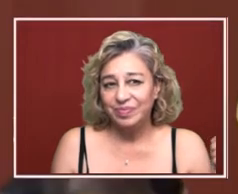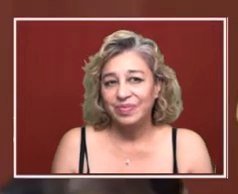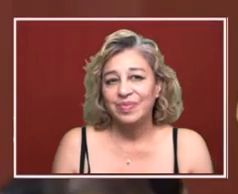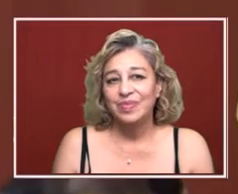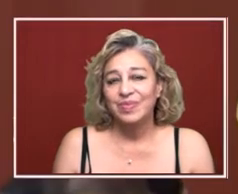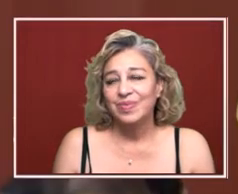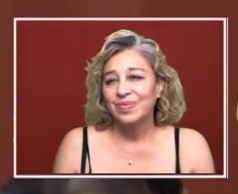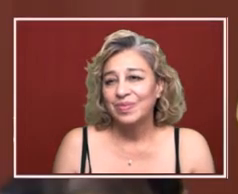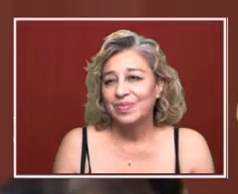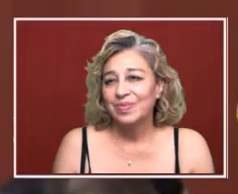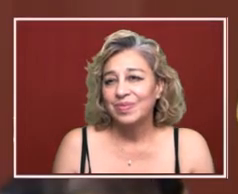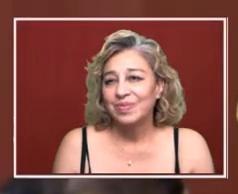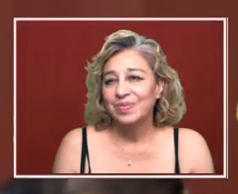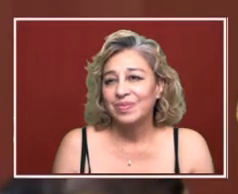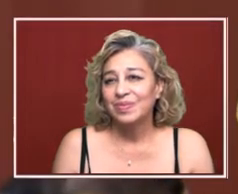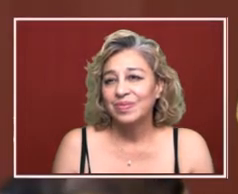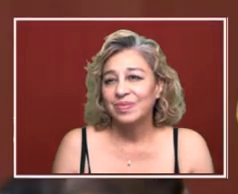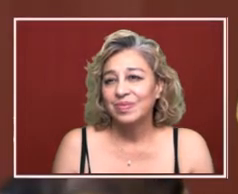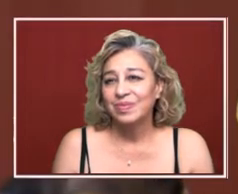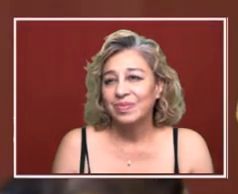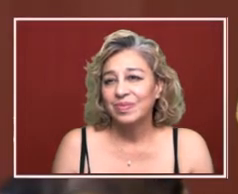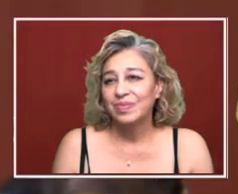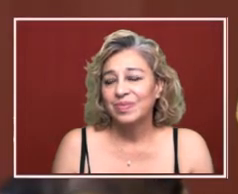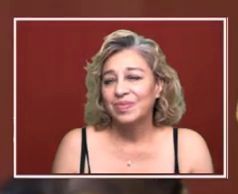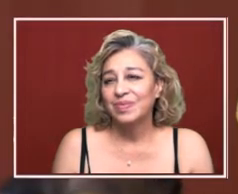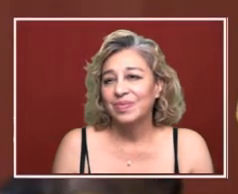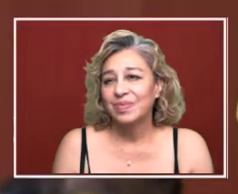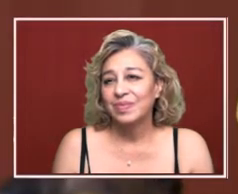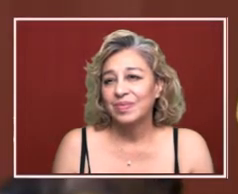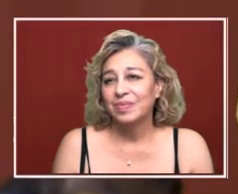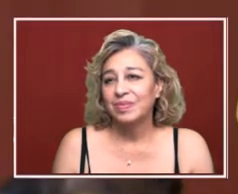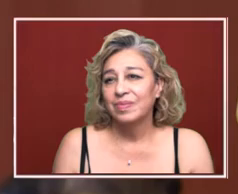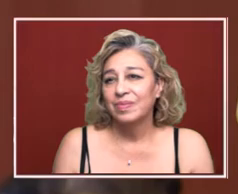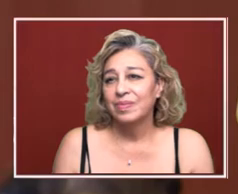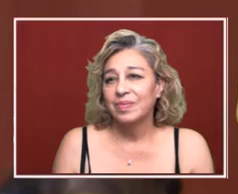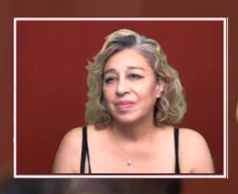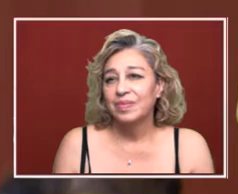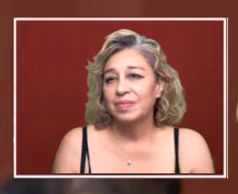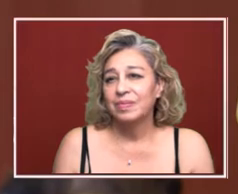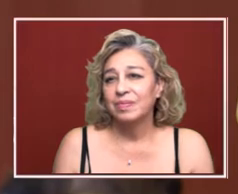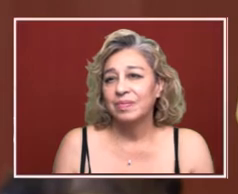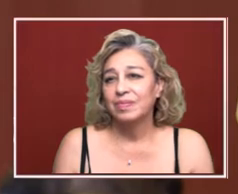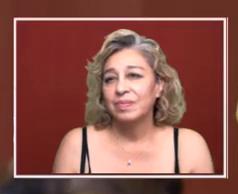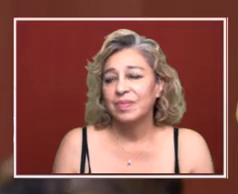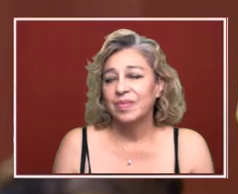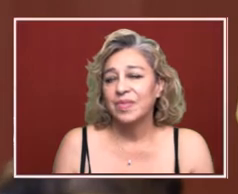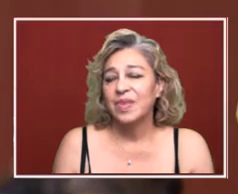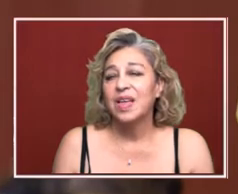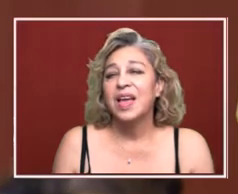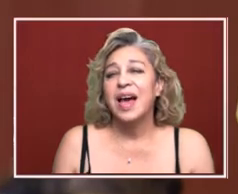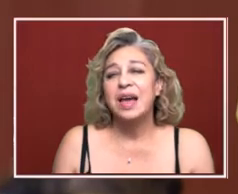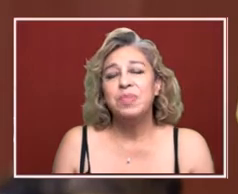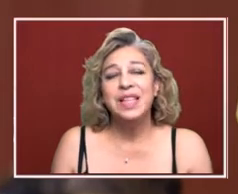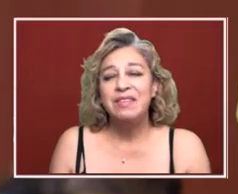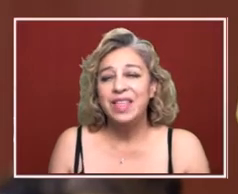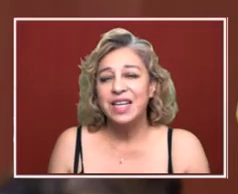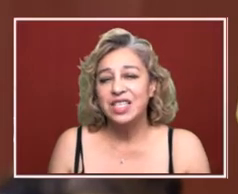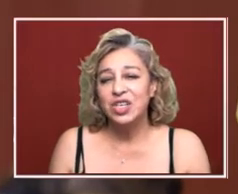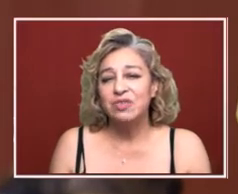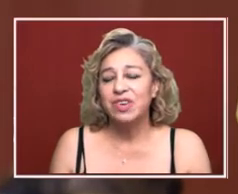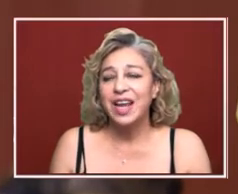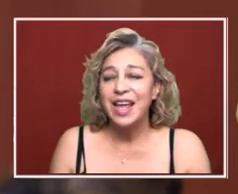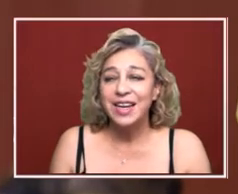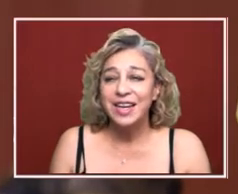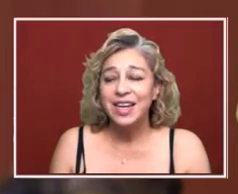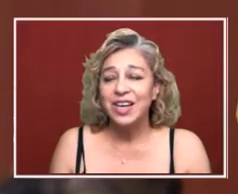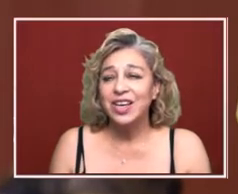Considero bueno para Canadá, bueno para Estados Unidos y bueno para México. I believe that is